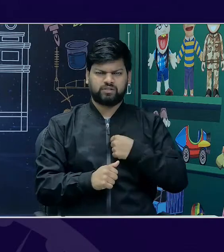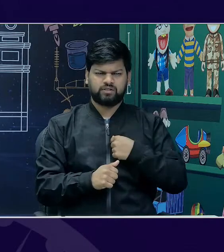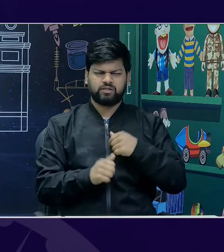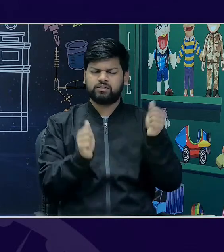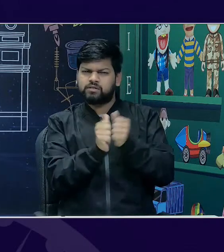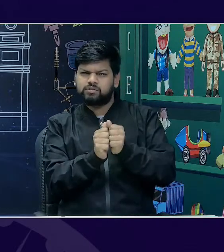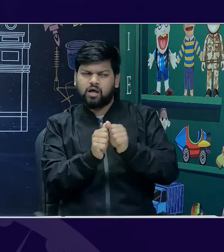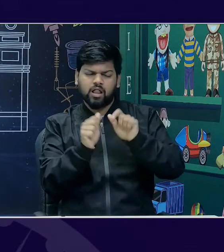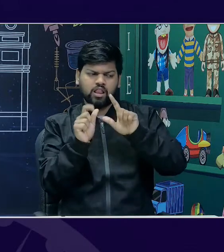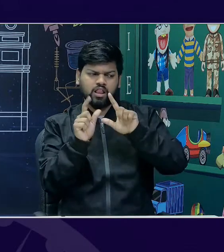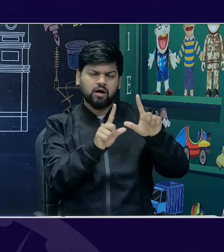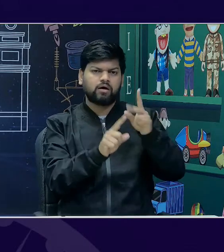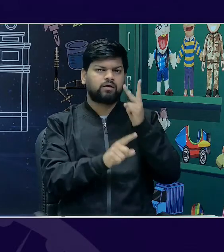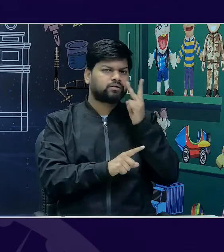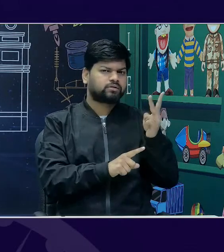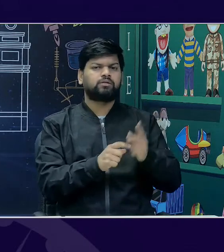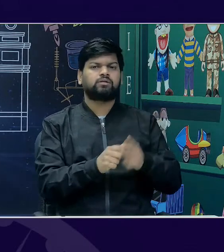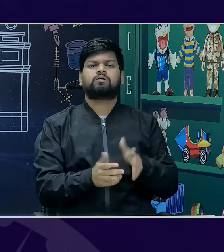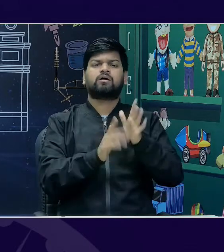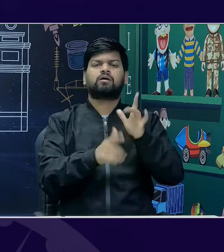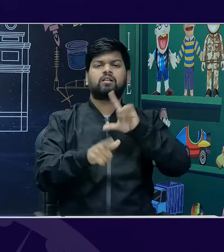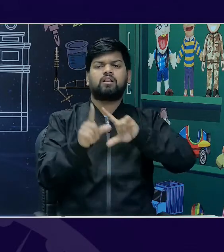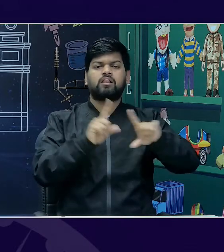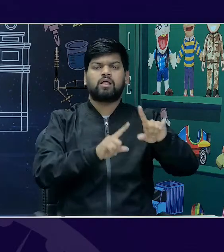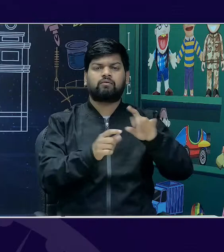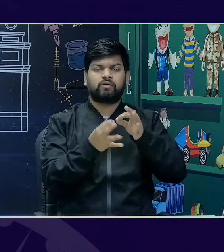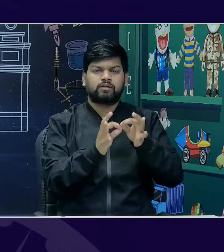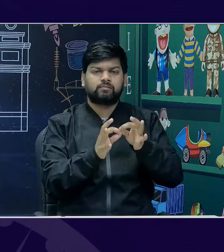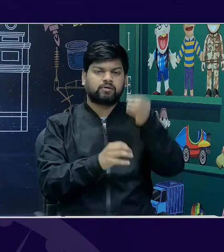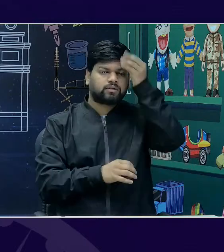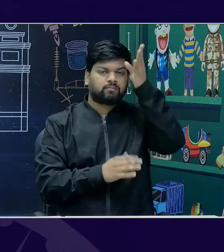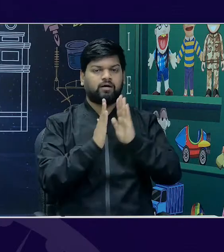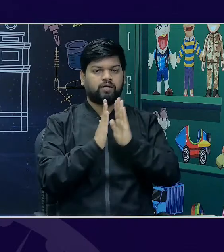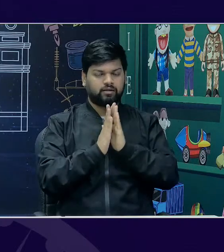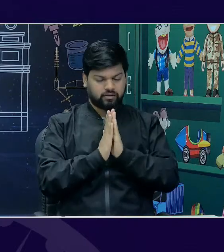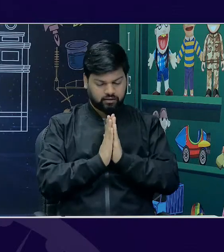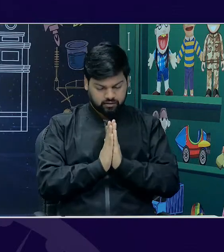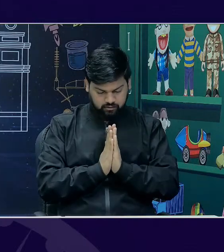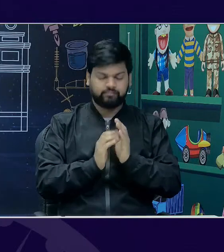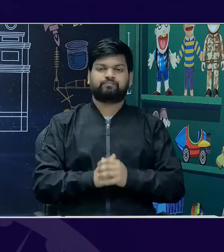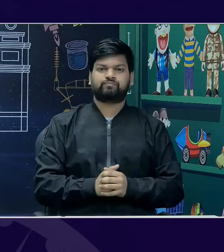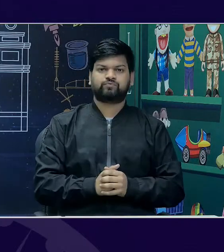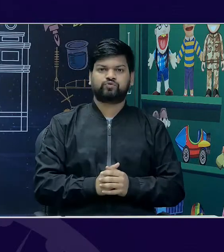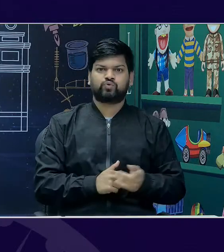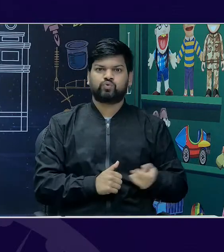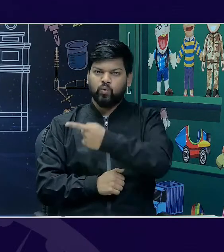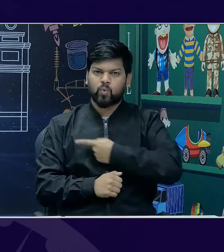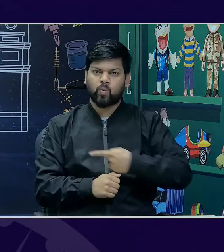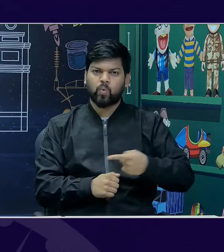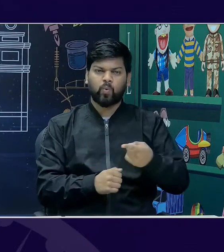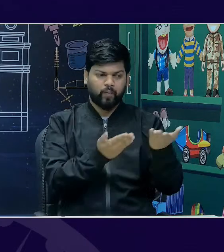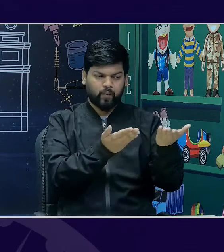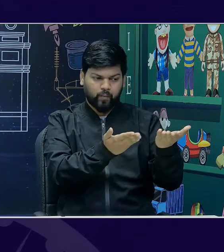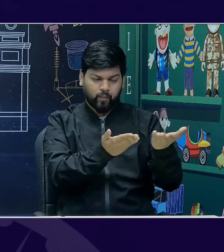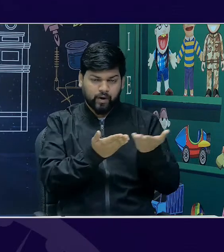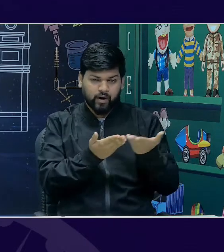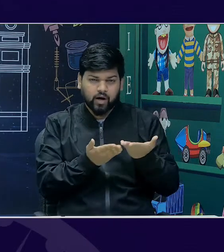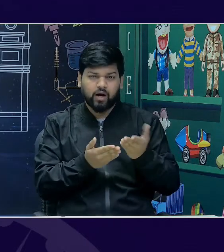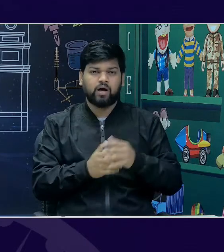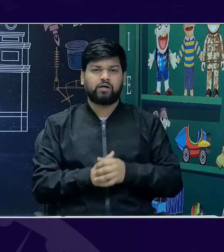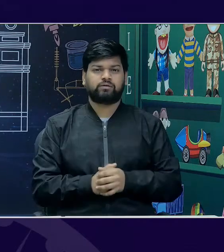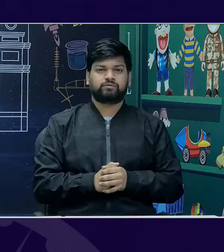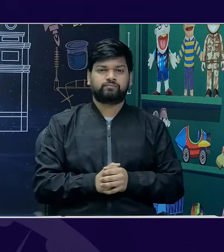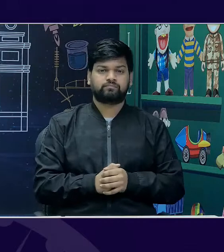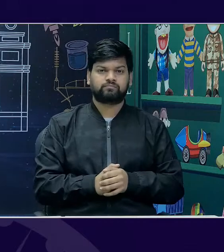interpreter, Mr. Nirbhay Kumar Mal. Namaskar. A very warm welcome to you as well, and Nirbhay sir will be interpreting